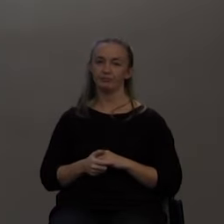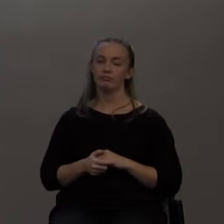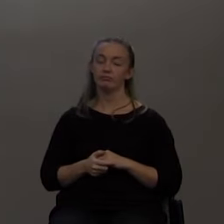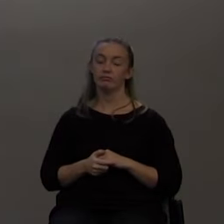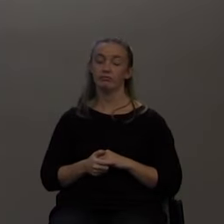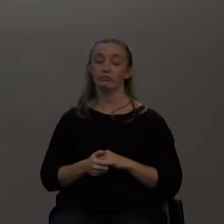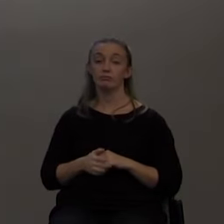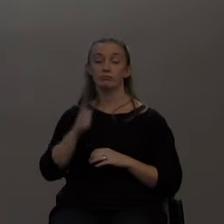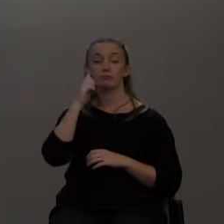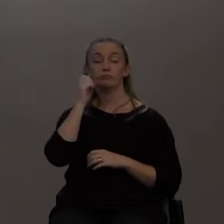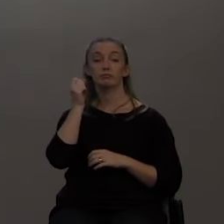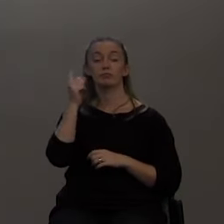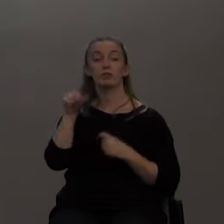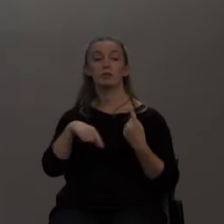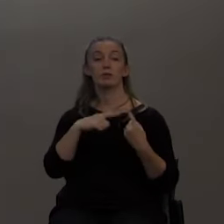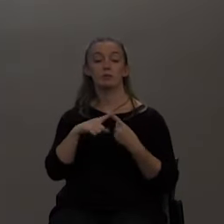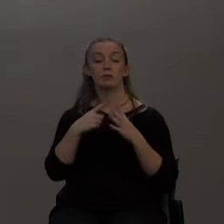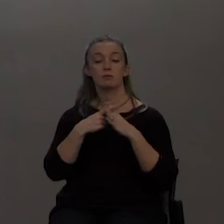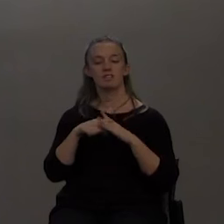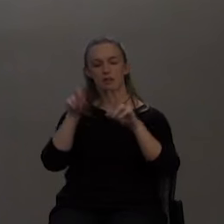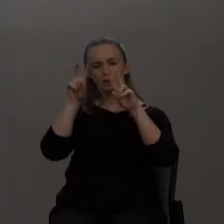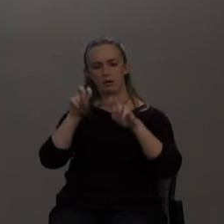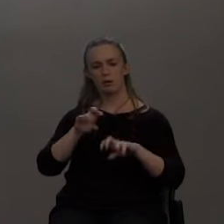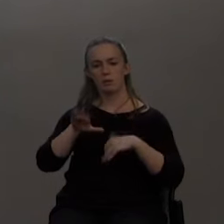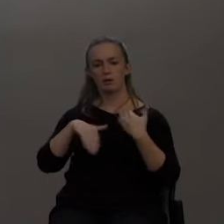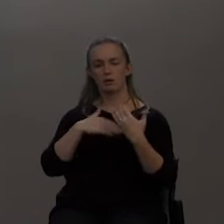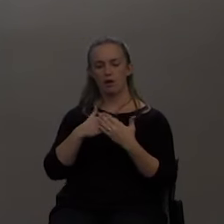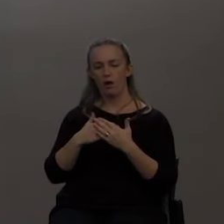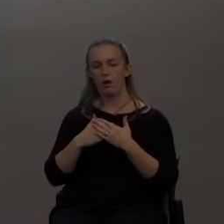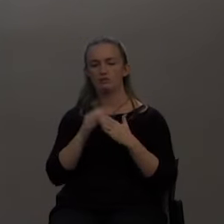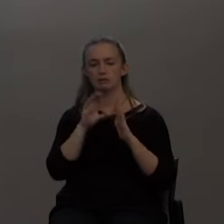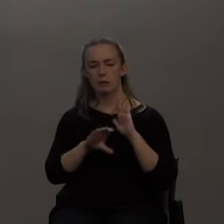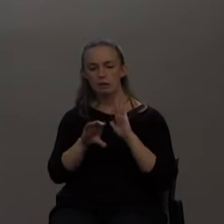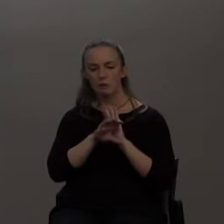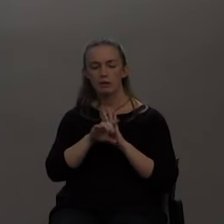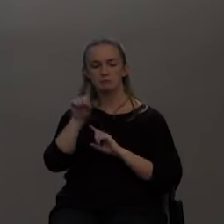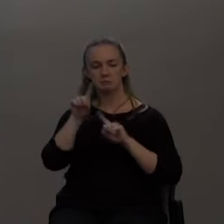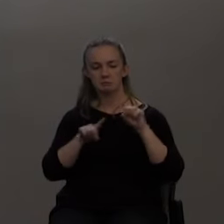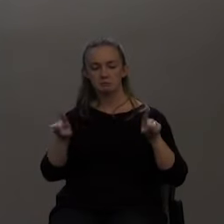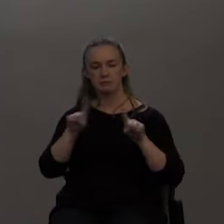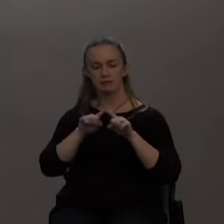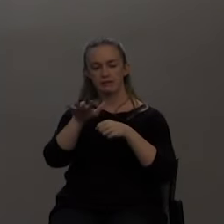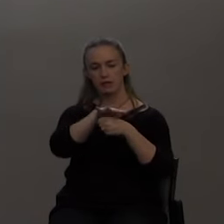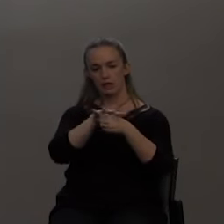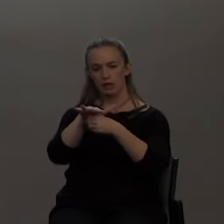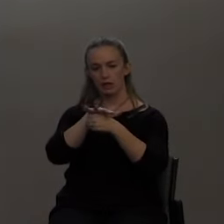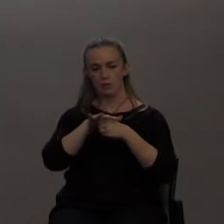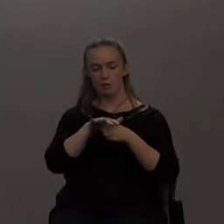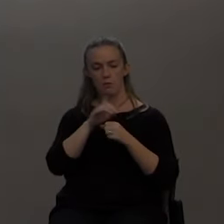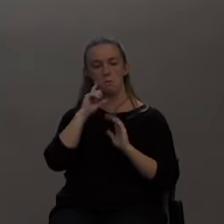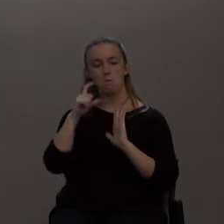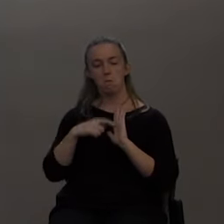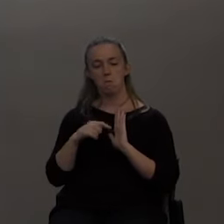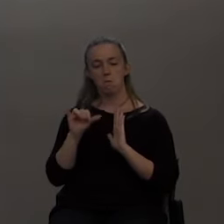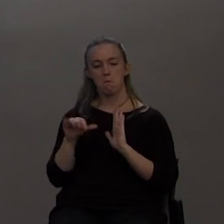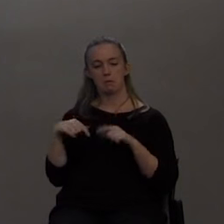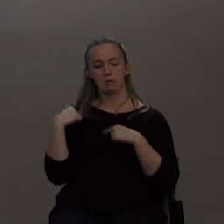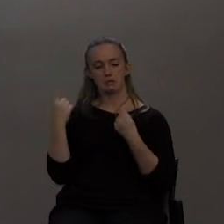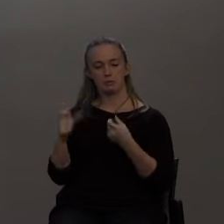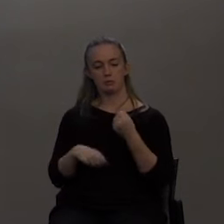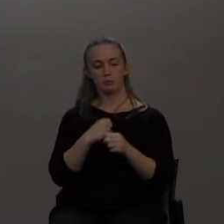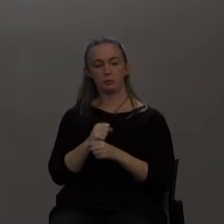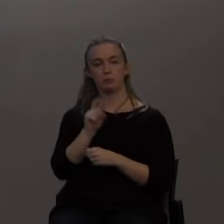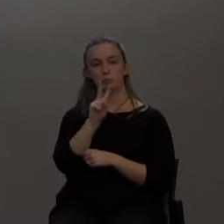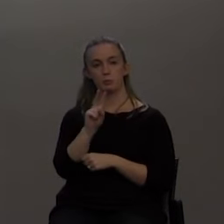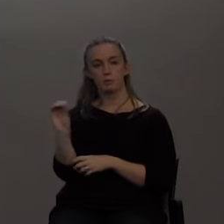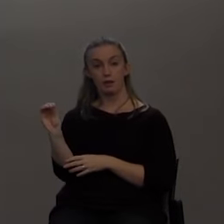So when we start to look at the demographics of all of these areas, we see that in the last few several years, since 2000, there's